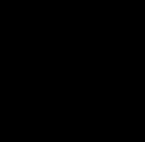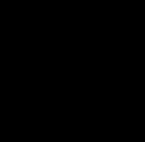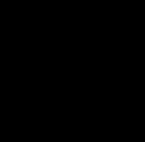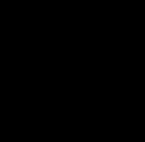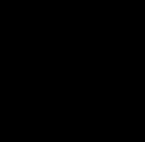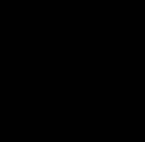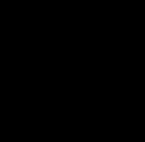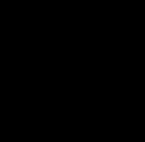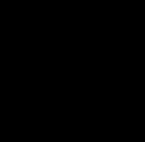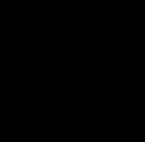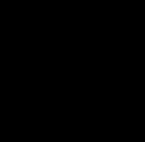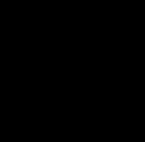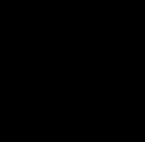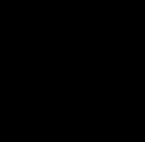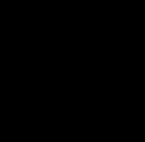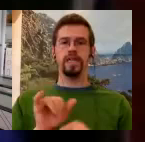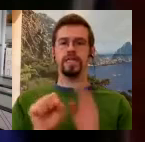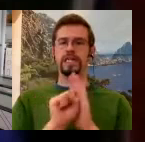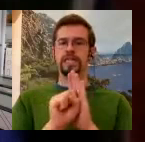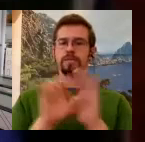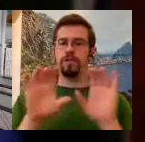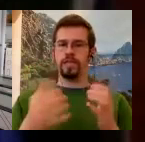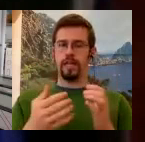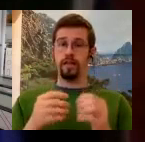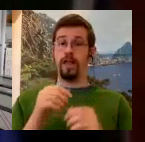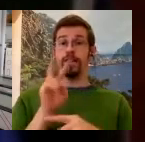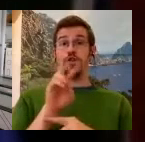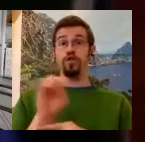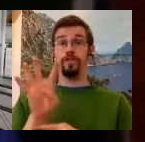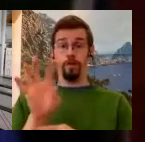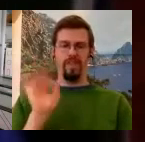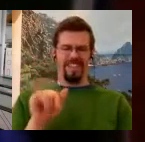was the 2004. That's where I came in.